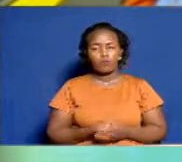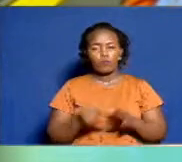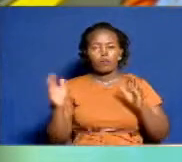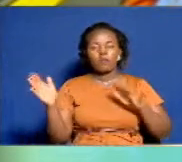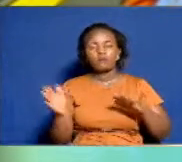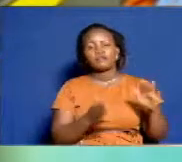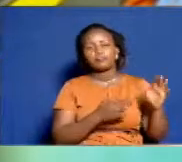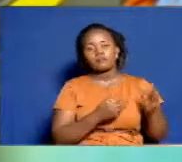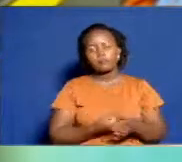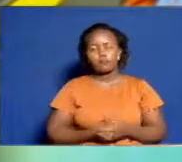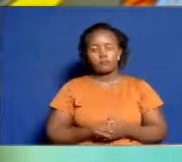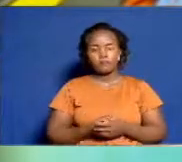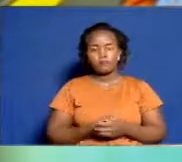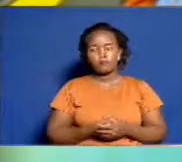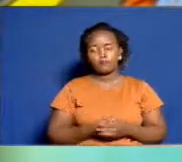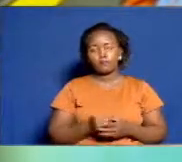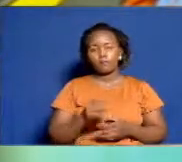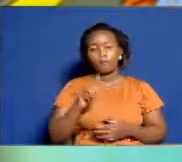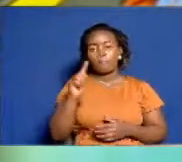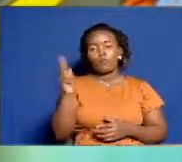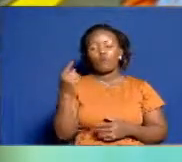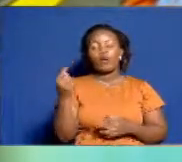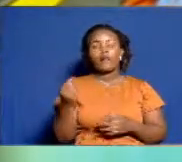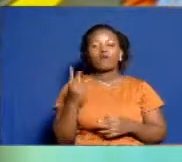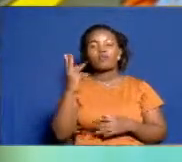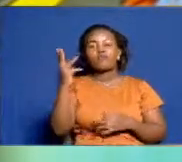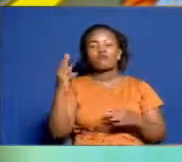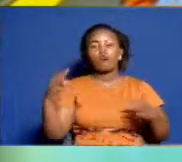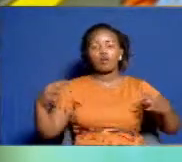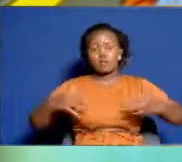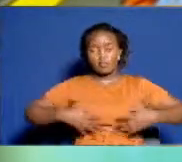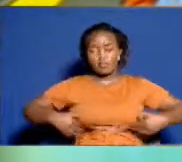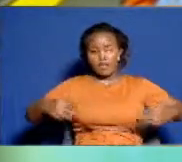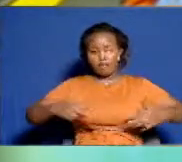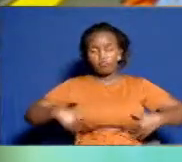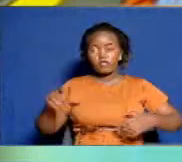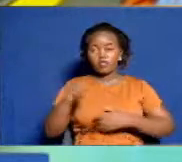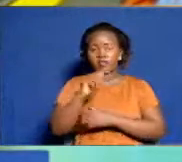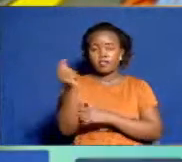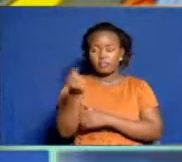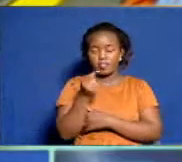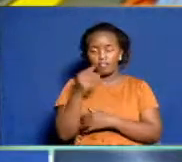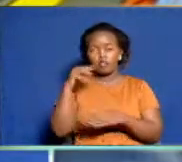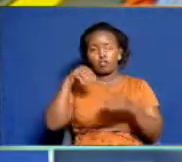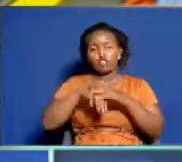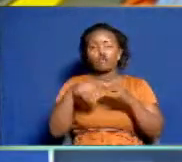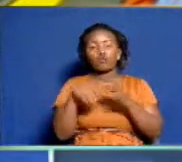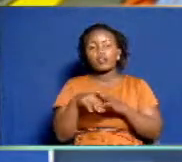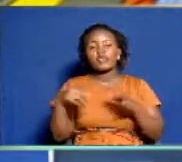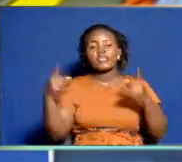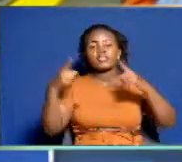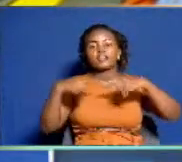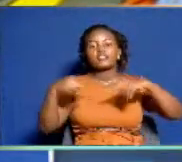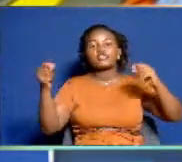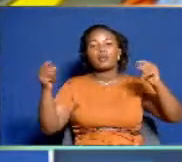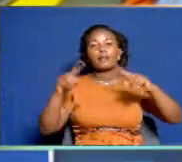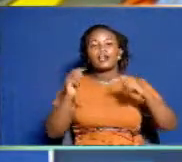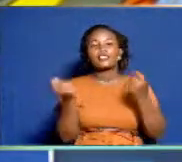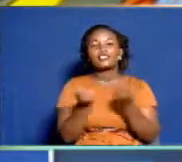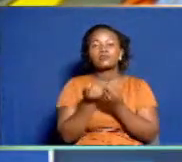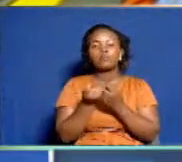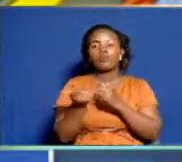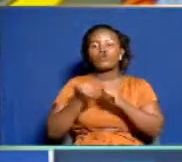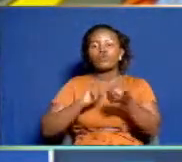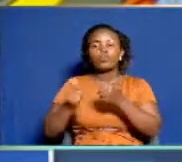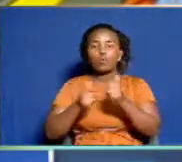James Nyang, one of the four refugees in Kenya named in the IOC Tokyo 2020 refugee team, will be competing